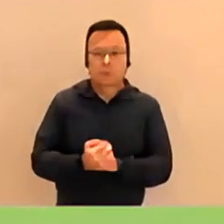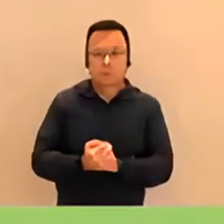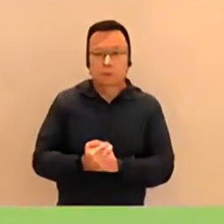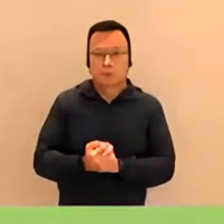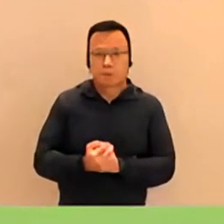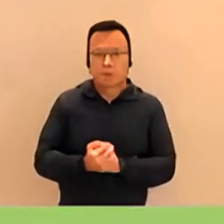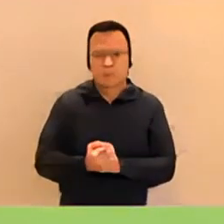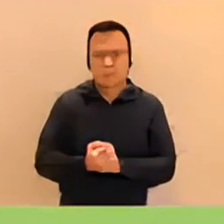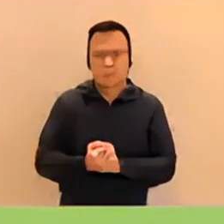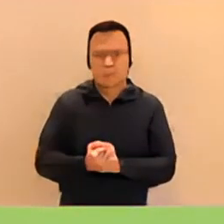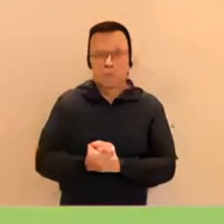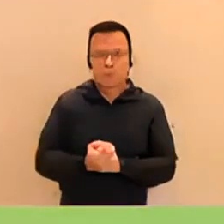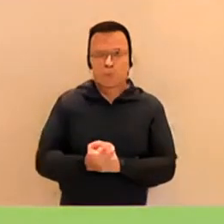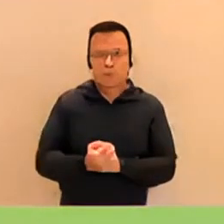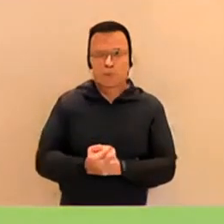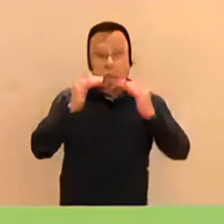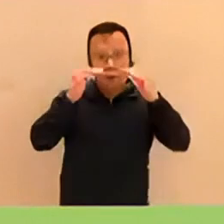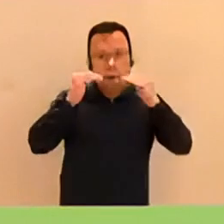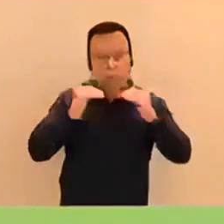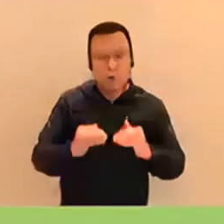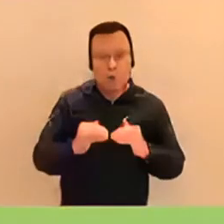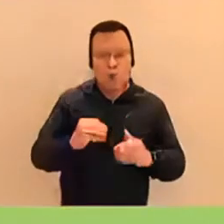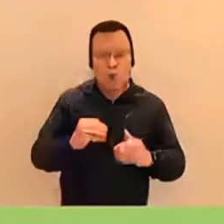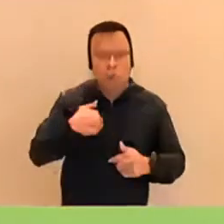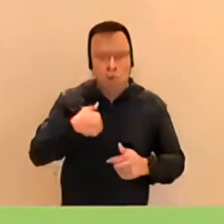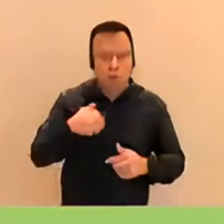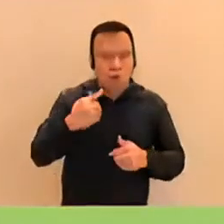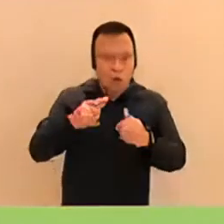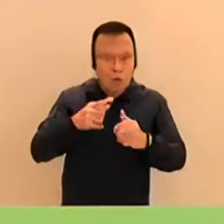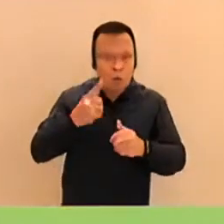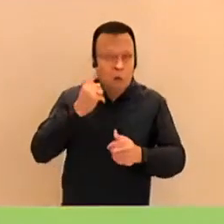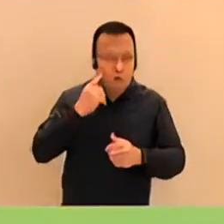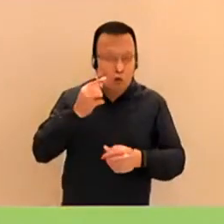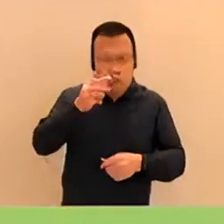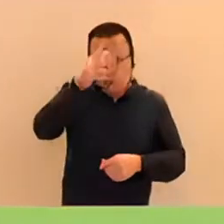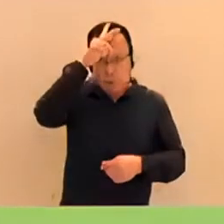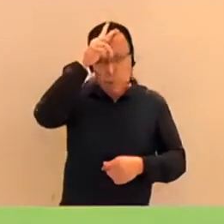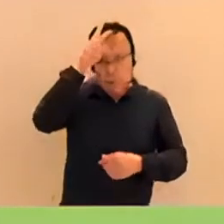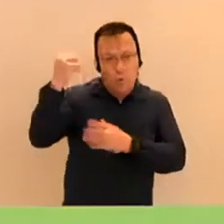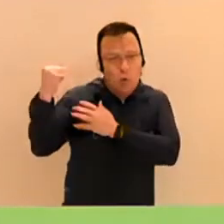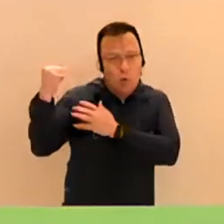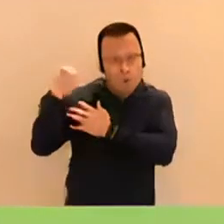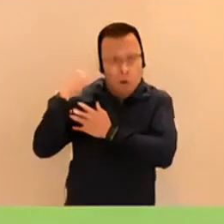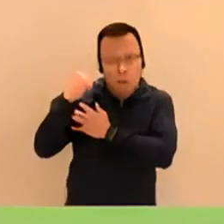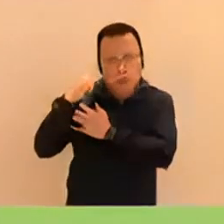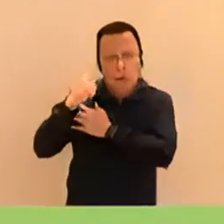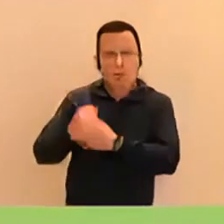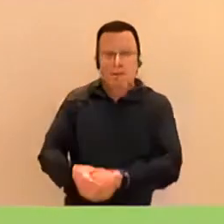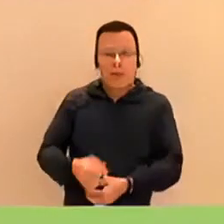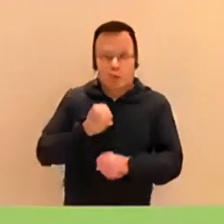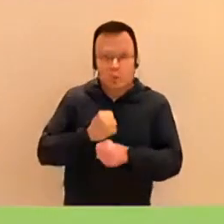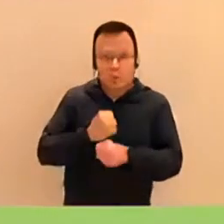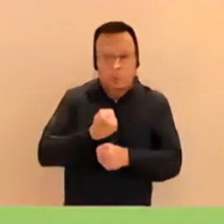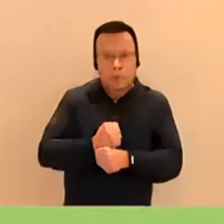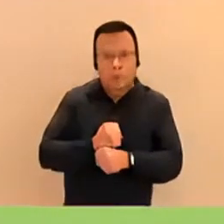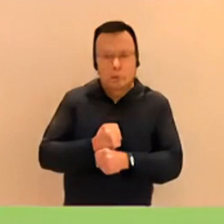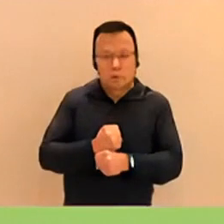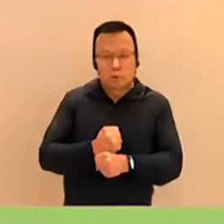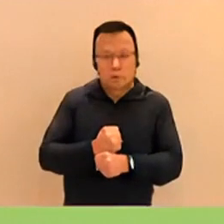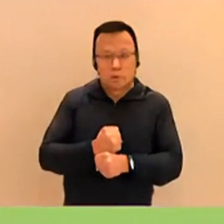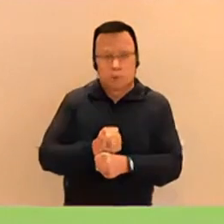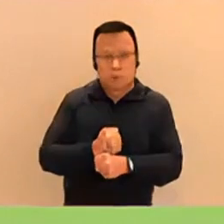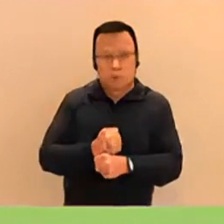Now, lastly, I would like to talk about the government's efforts in pursuing the urban-rural integration. using the